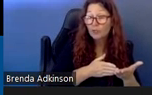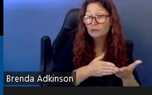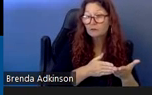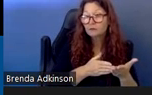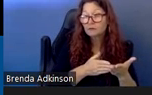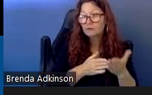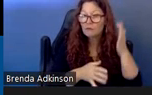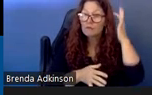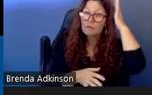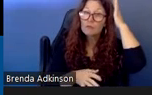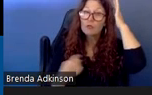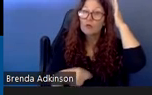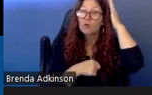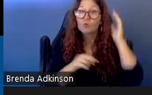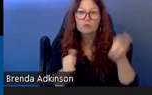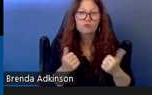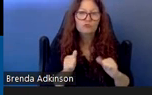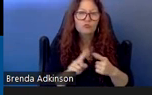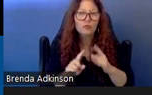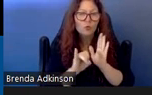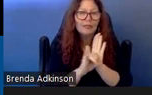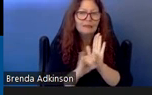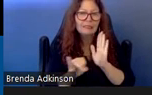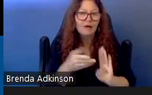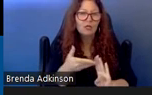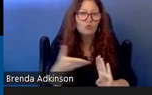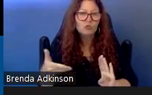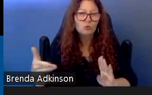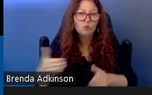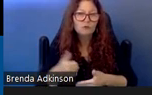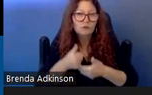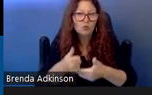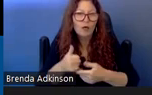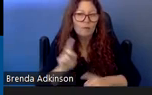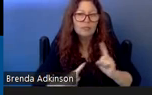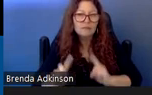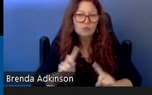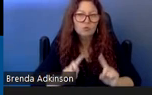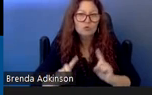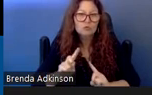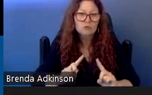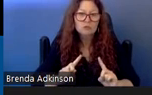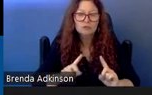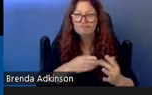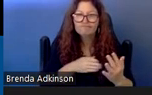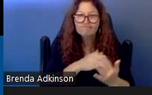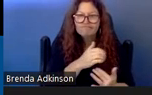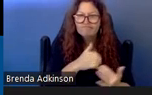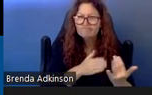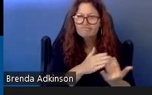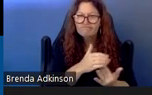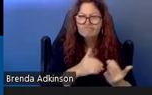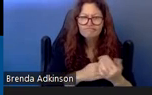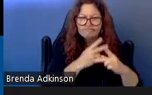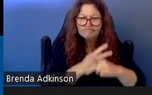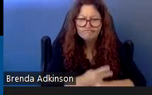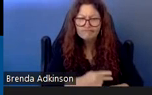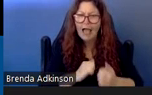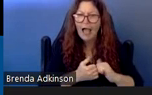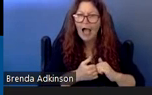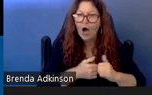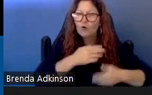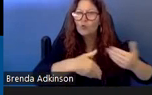we try to identify resources to help individuals navigate that process. But